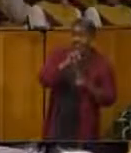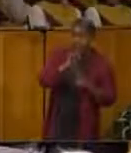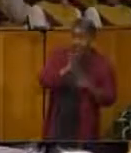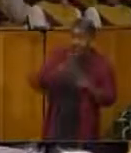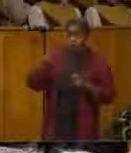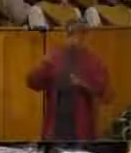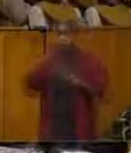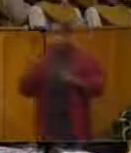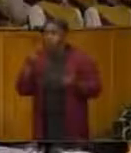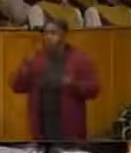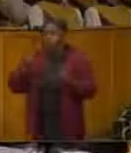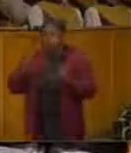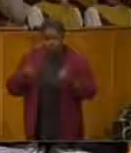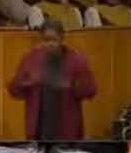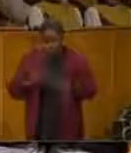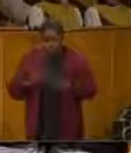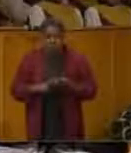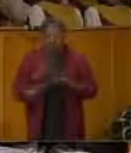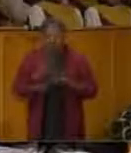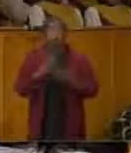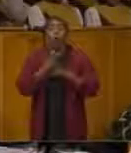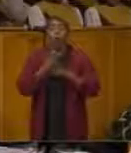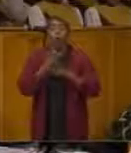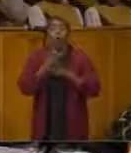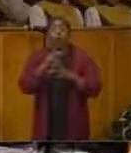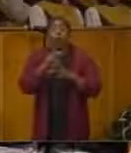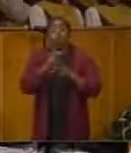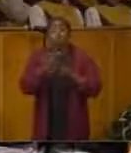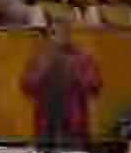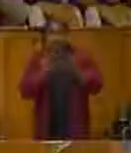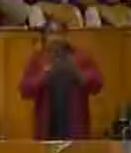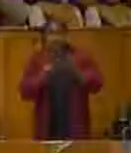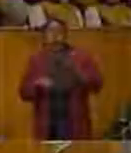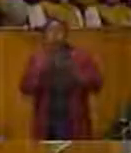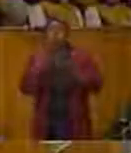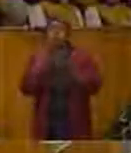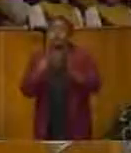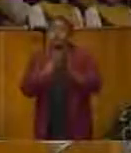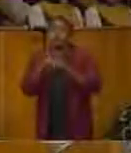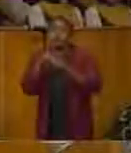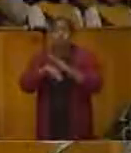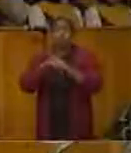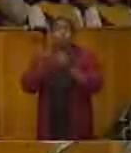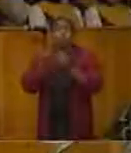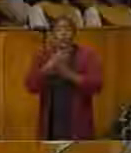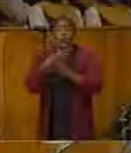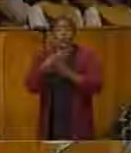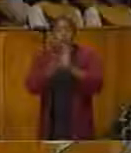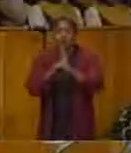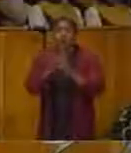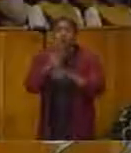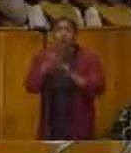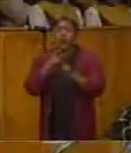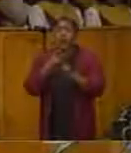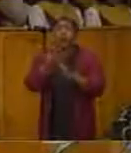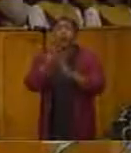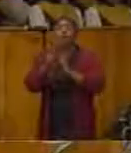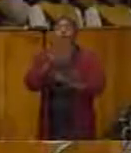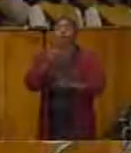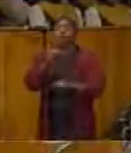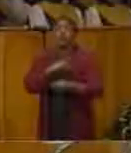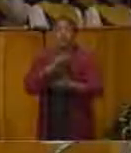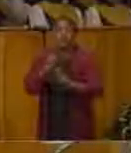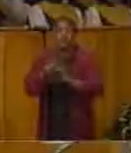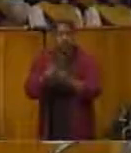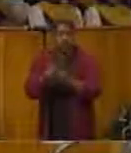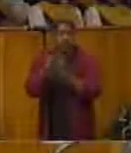In week 3, we're going to dig into the New Testament and look at another way of giving called graceful giving that